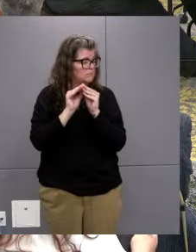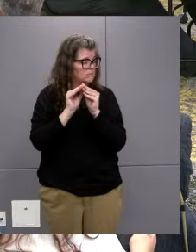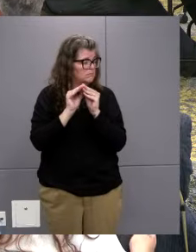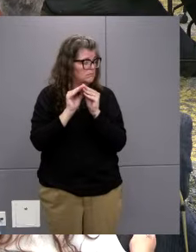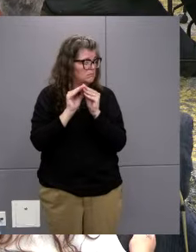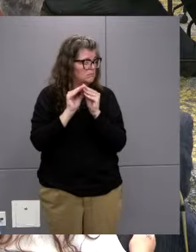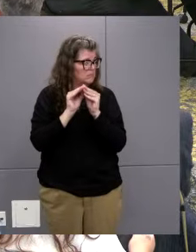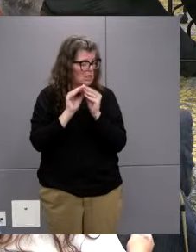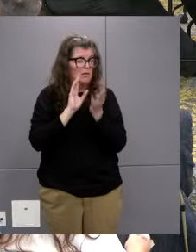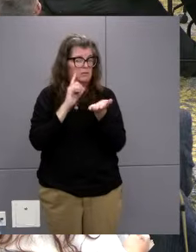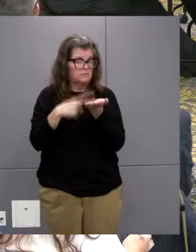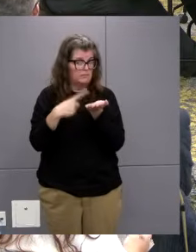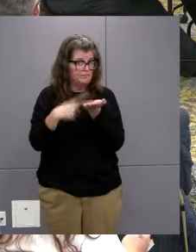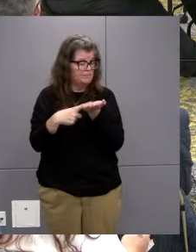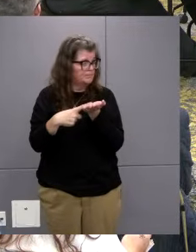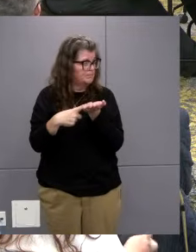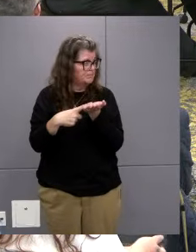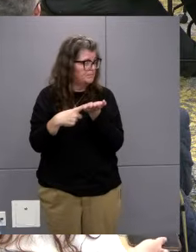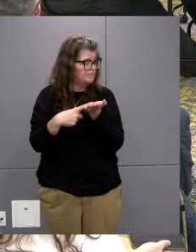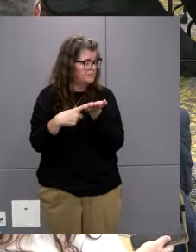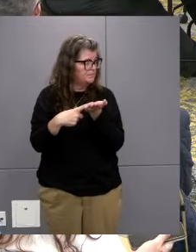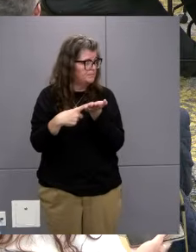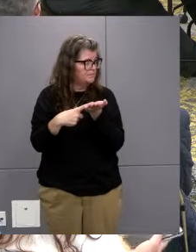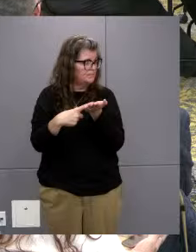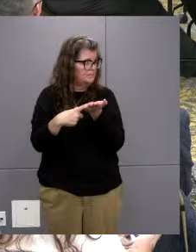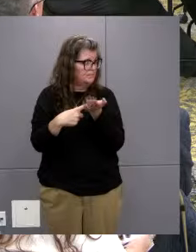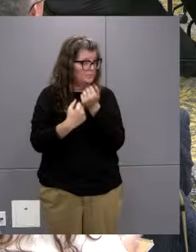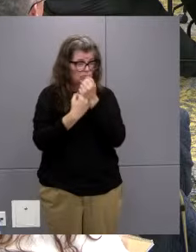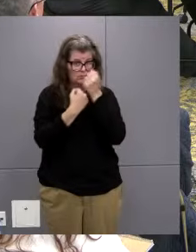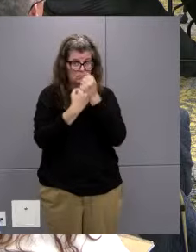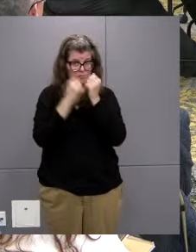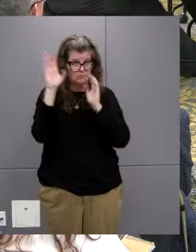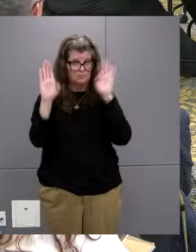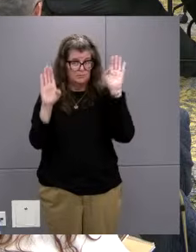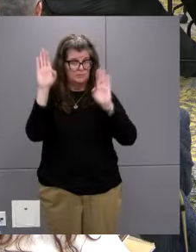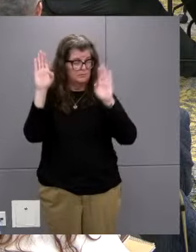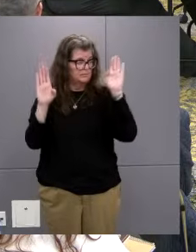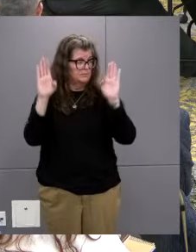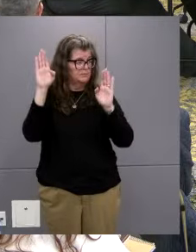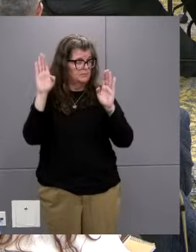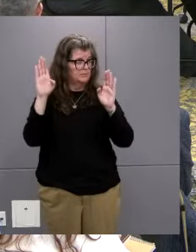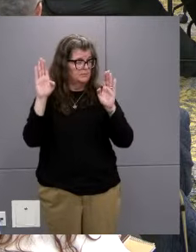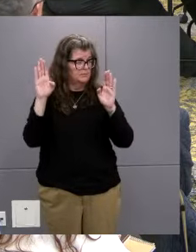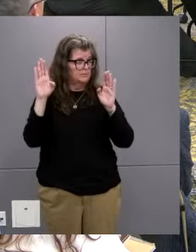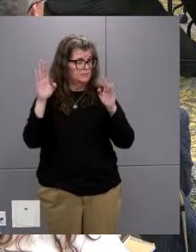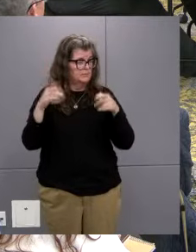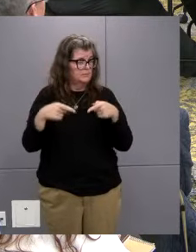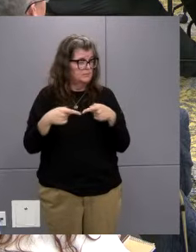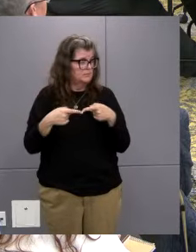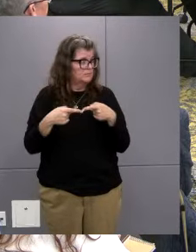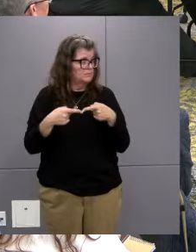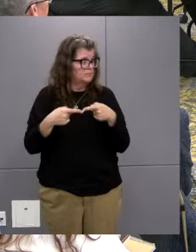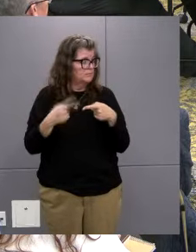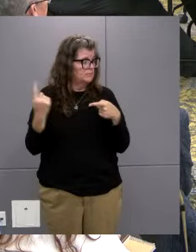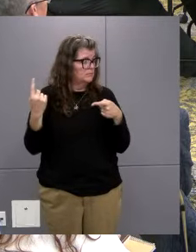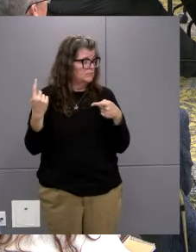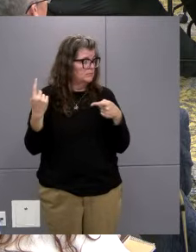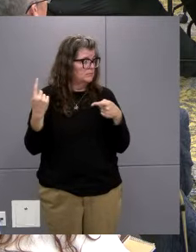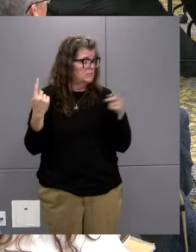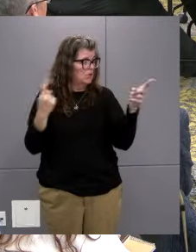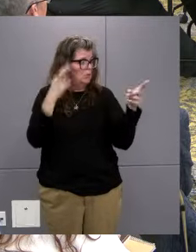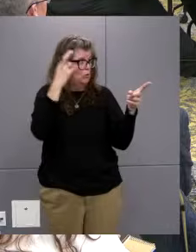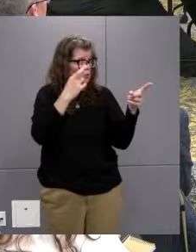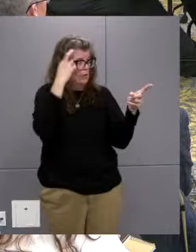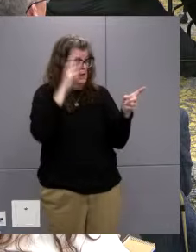up. Say, all in favor, aye? Aye. Aye. Aye. And you Opposed? realize that you made